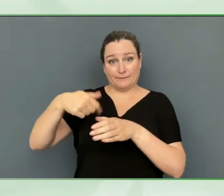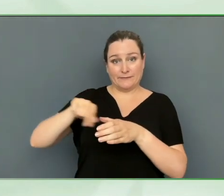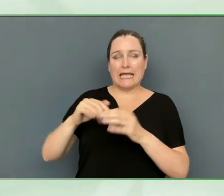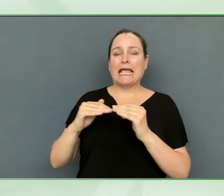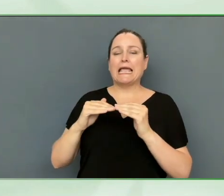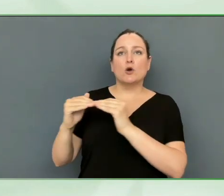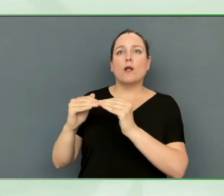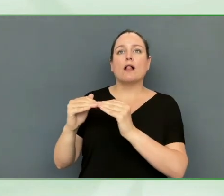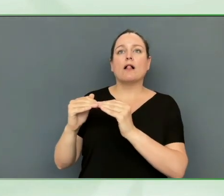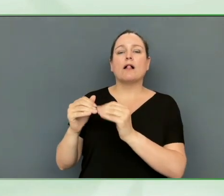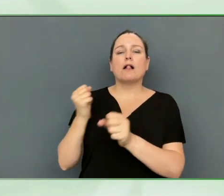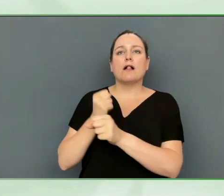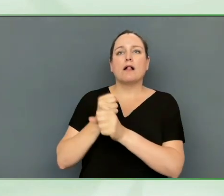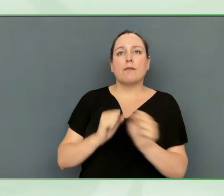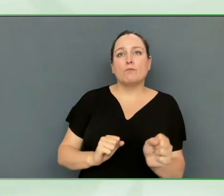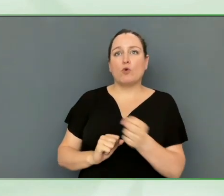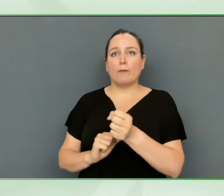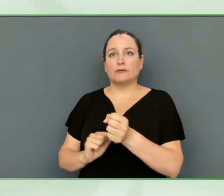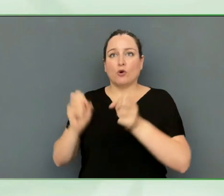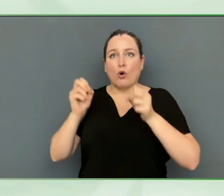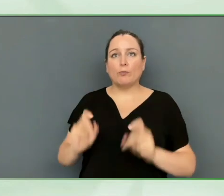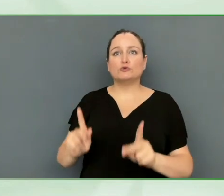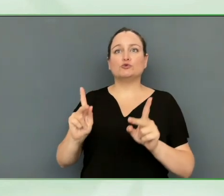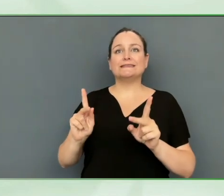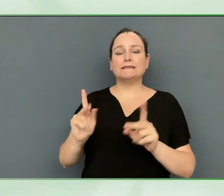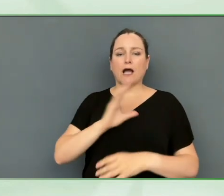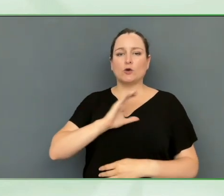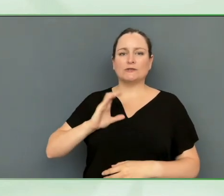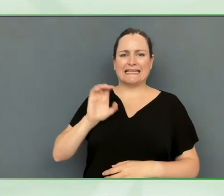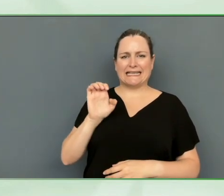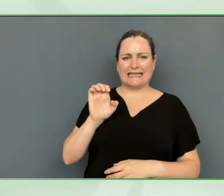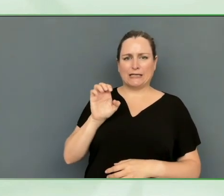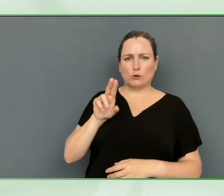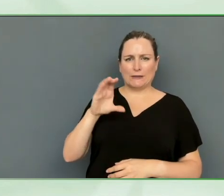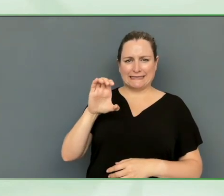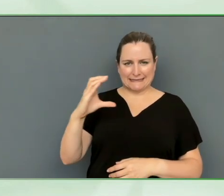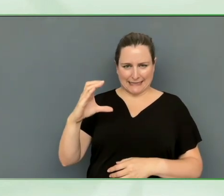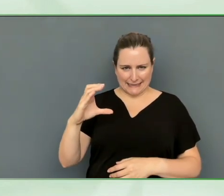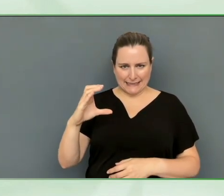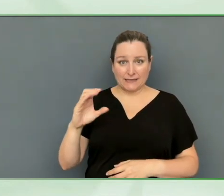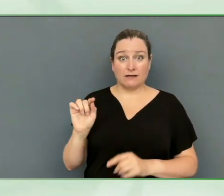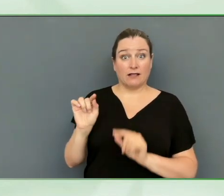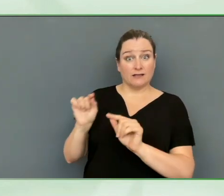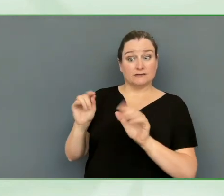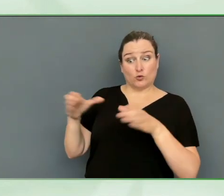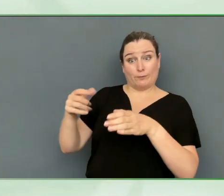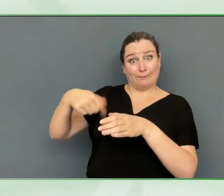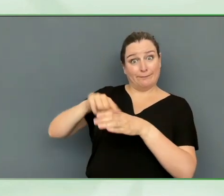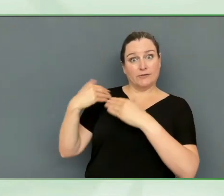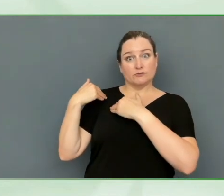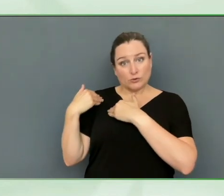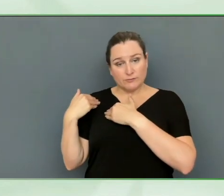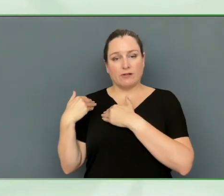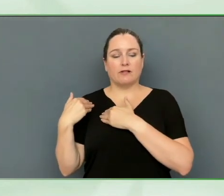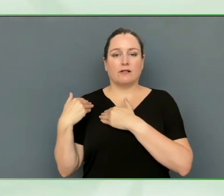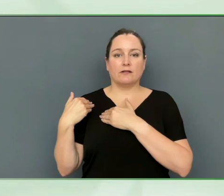Opportunity Council, so EEOC, who is responsible to ensure everyone have equal access to